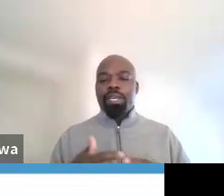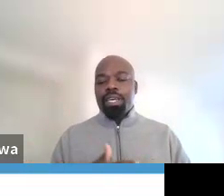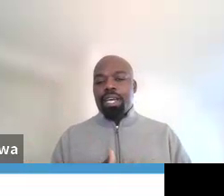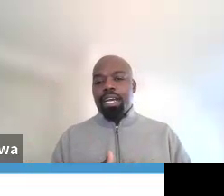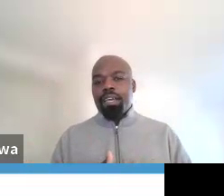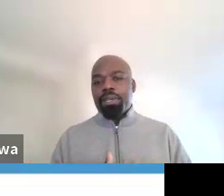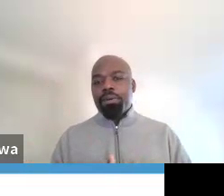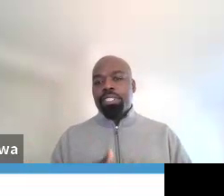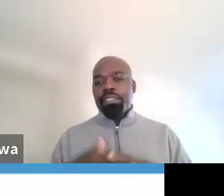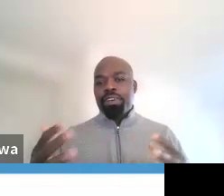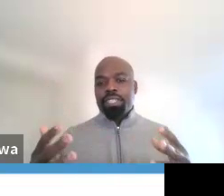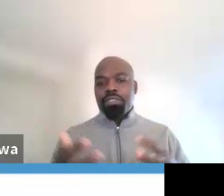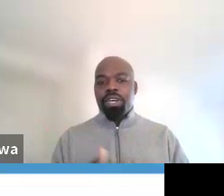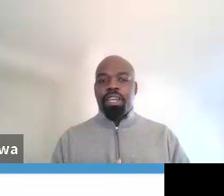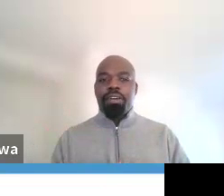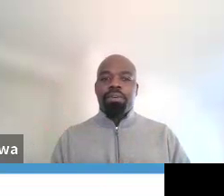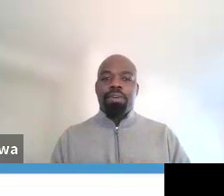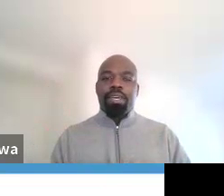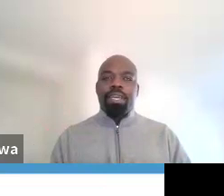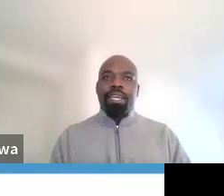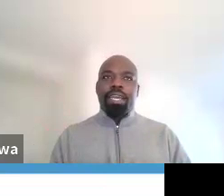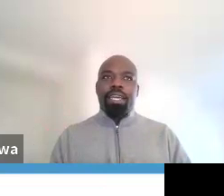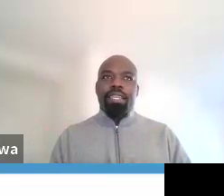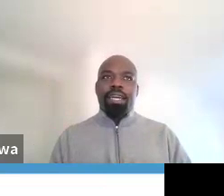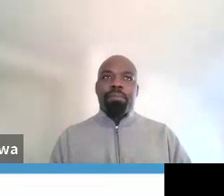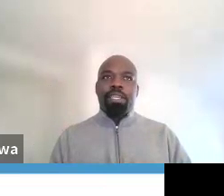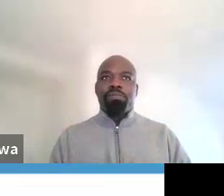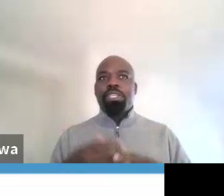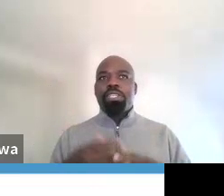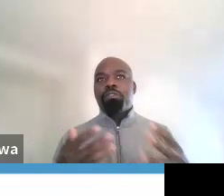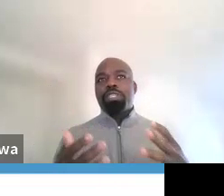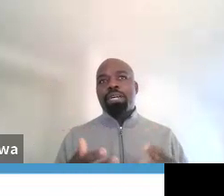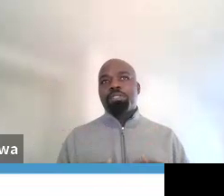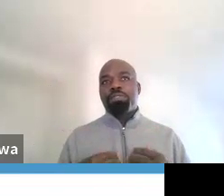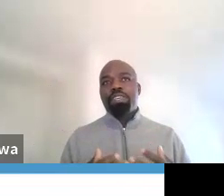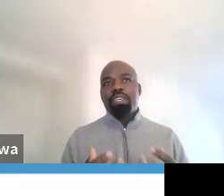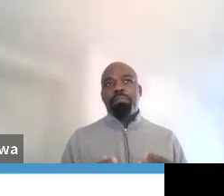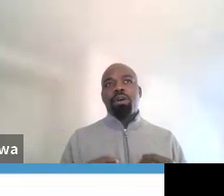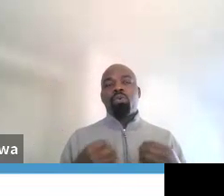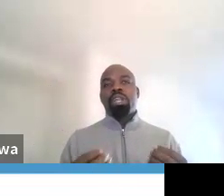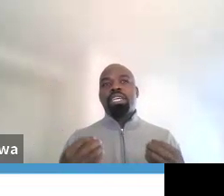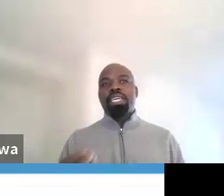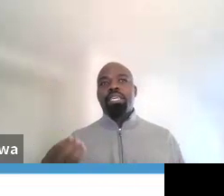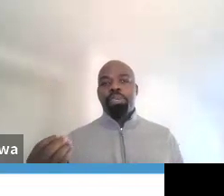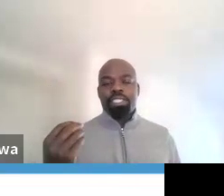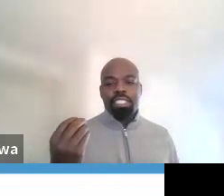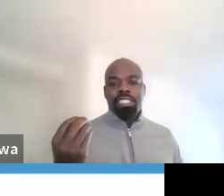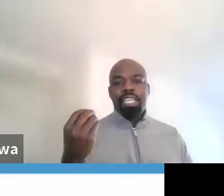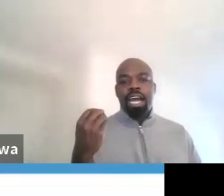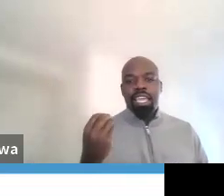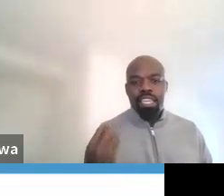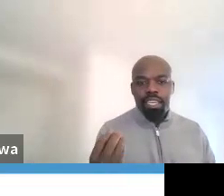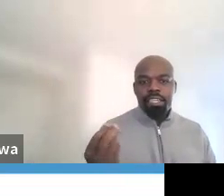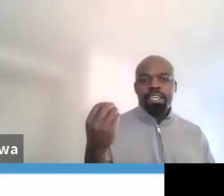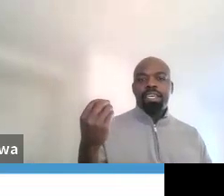triangle. We call it the inverted triangle. And it's really helpful in terms of thinking about what are the key pieces